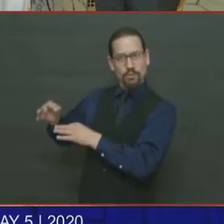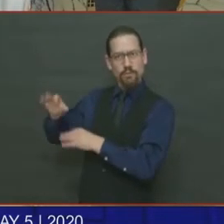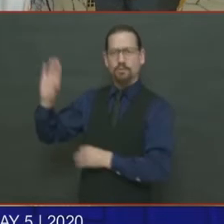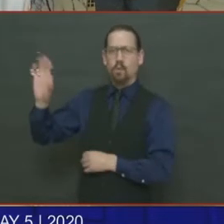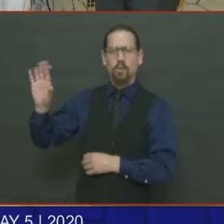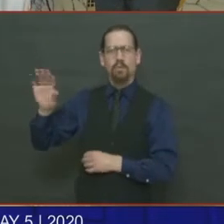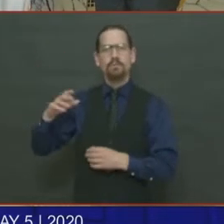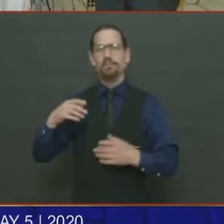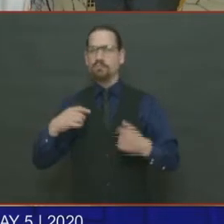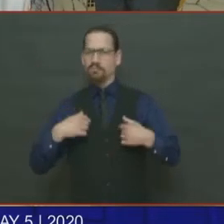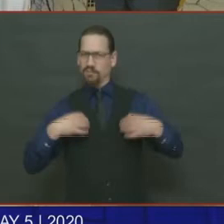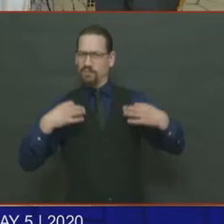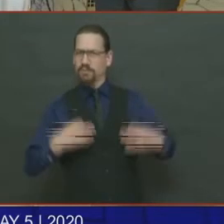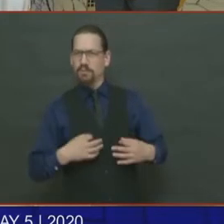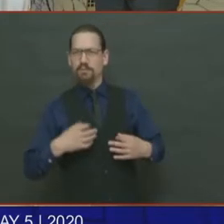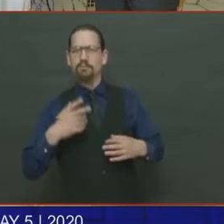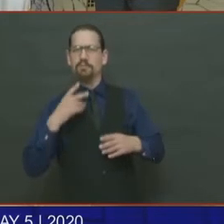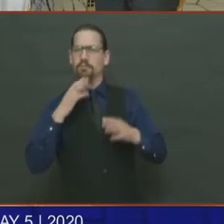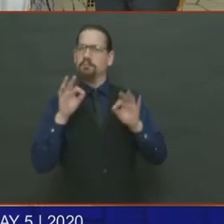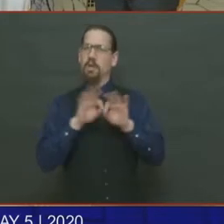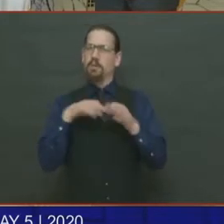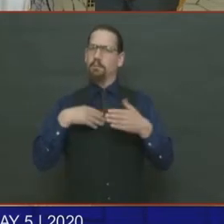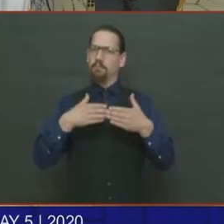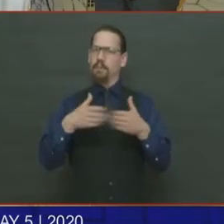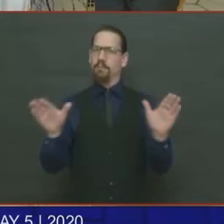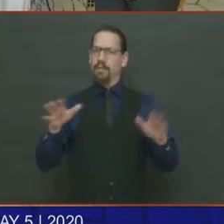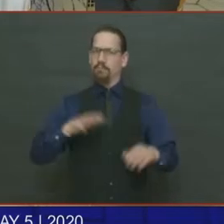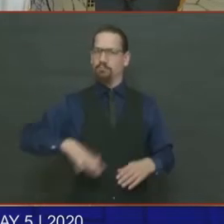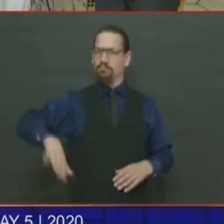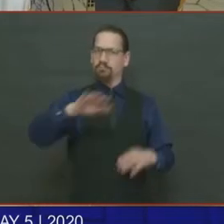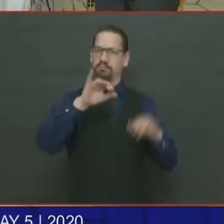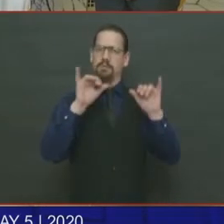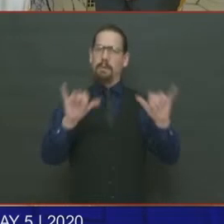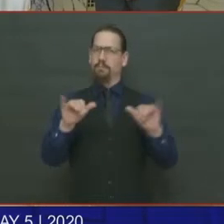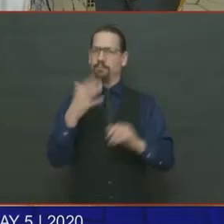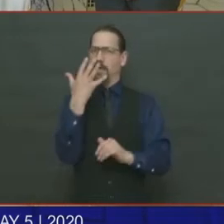health advisors to keep it at 5, and so I've kept it at 5.